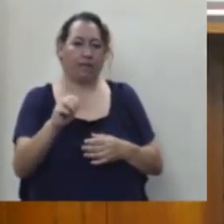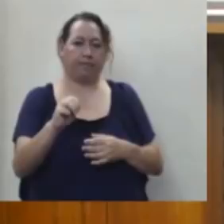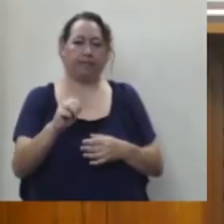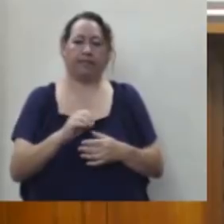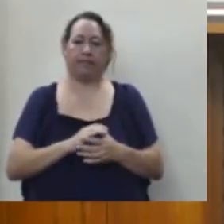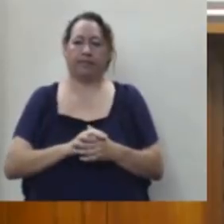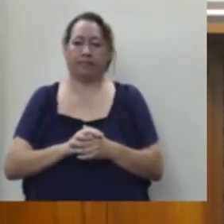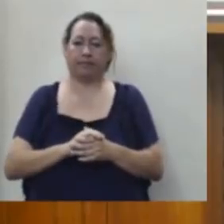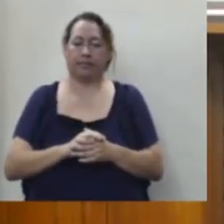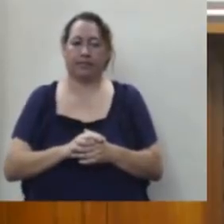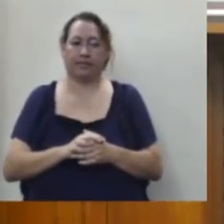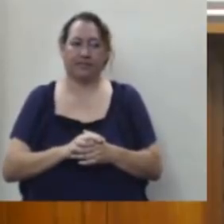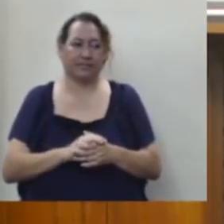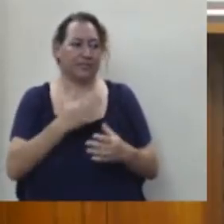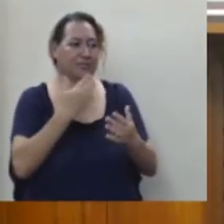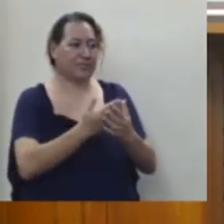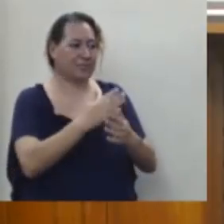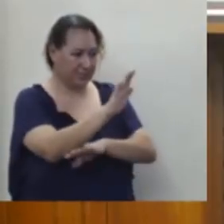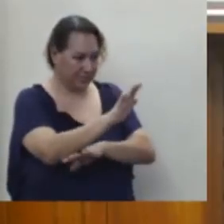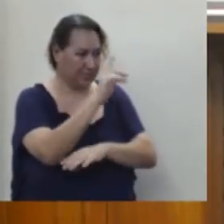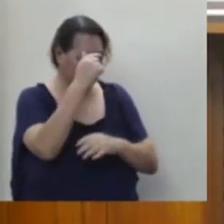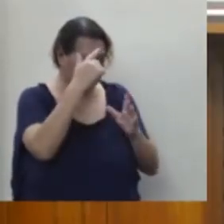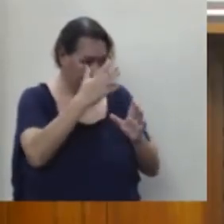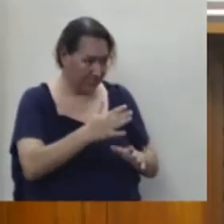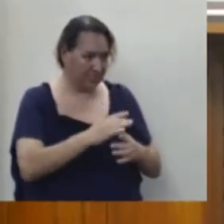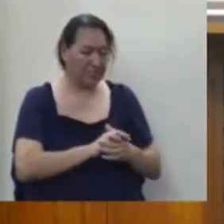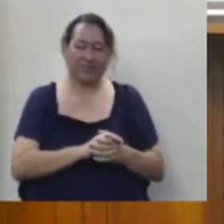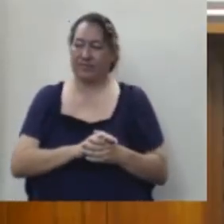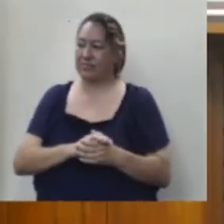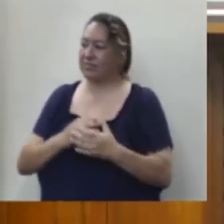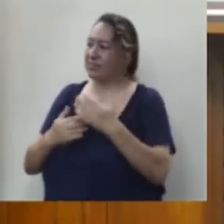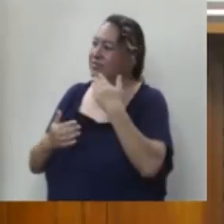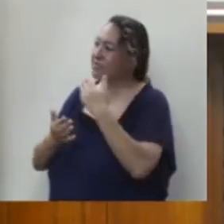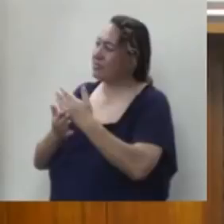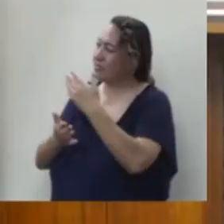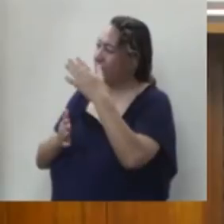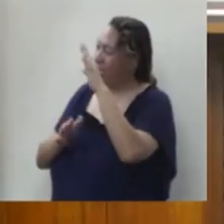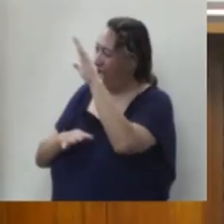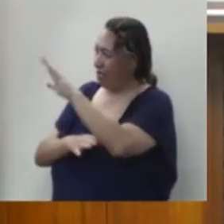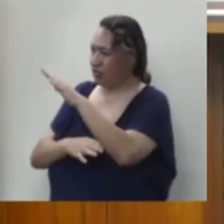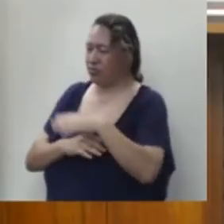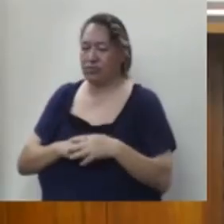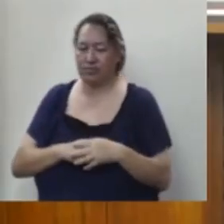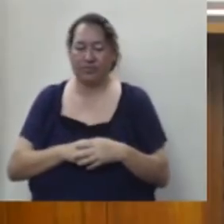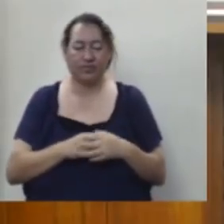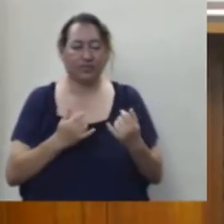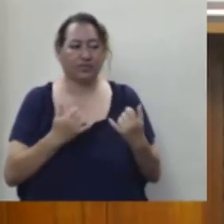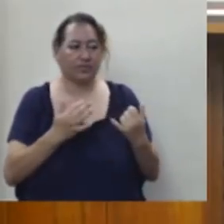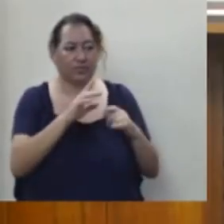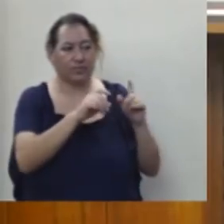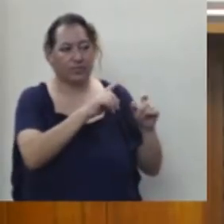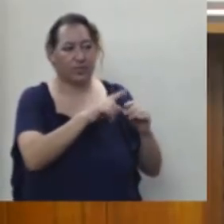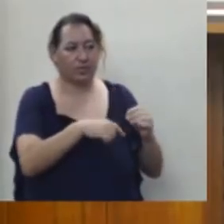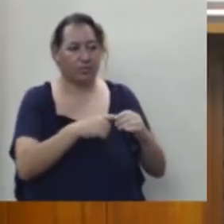Governor. Good afternoon, Nestor. I wanted to go back to the recovery panel of advisors. Can you